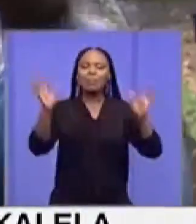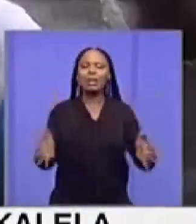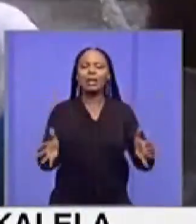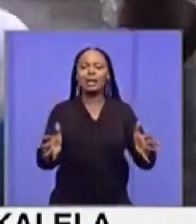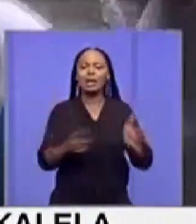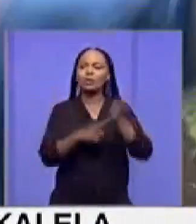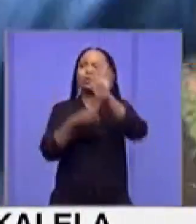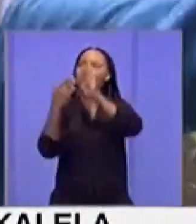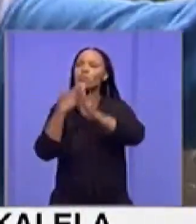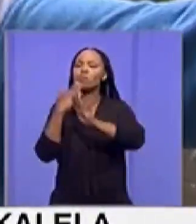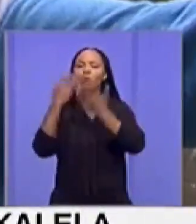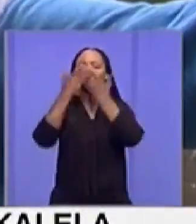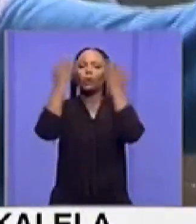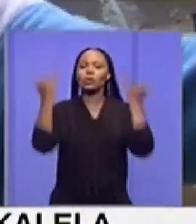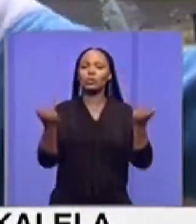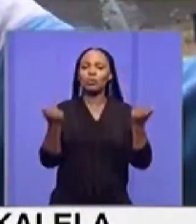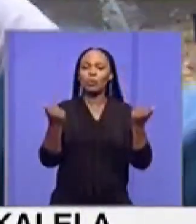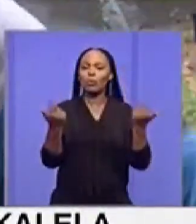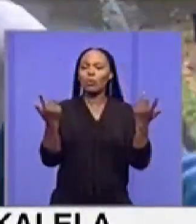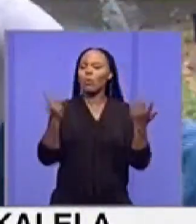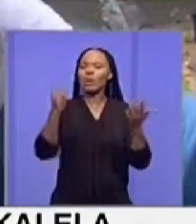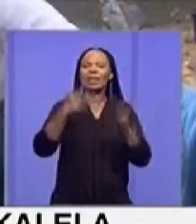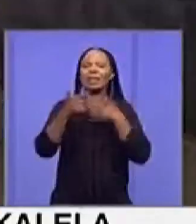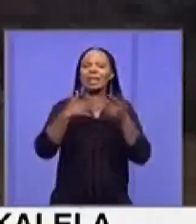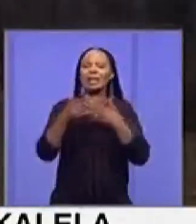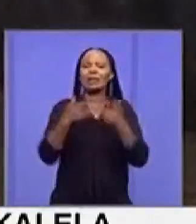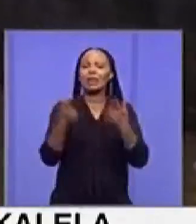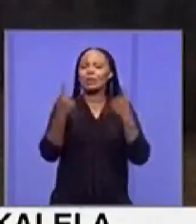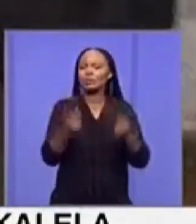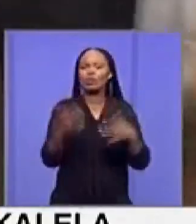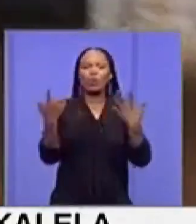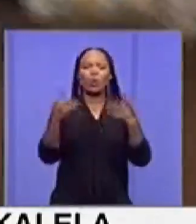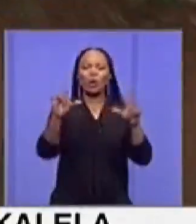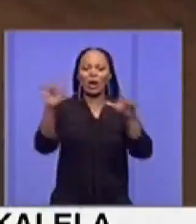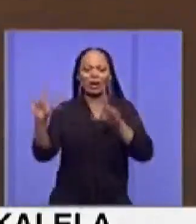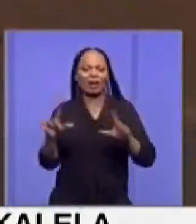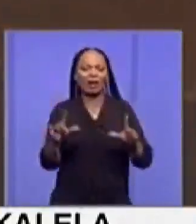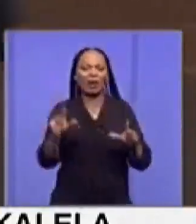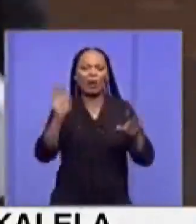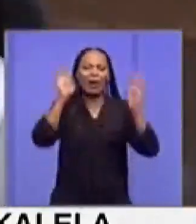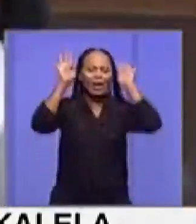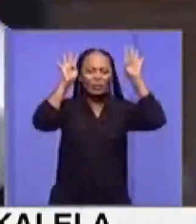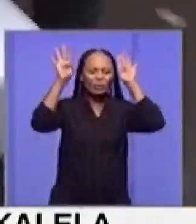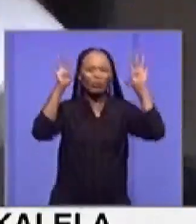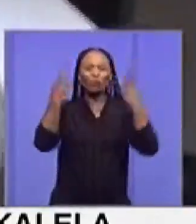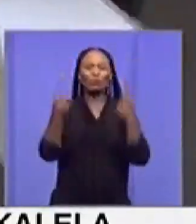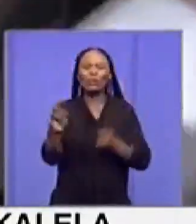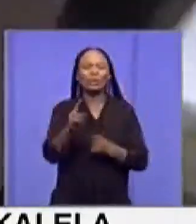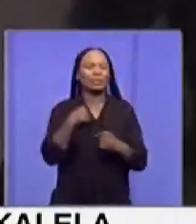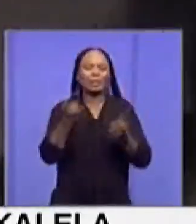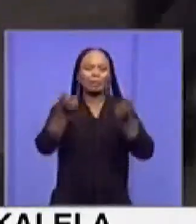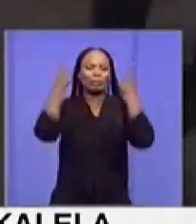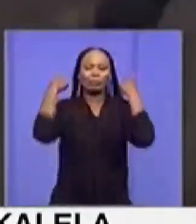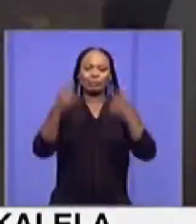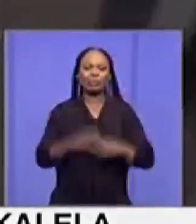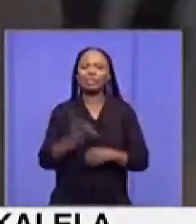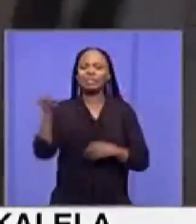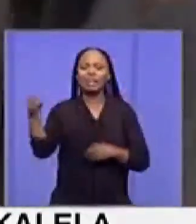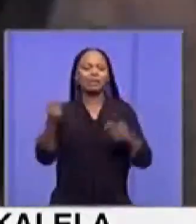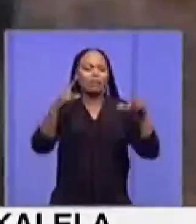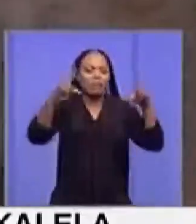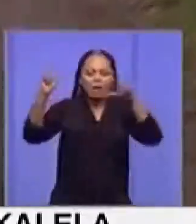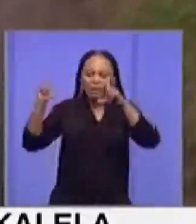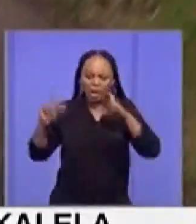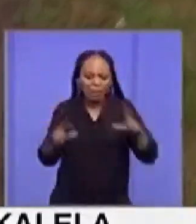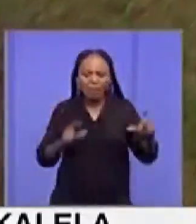show. I don't know what they want to show on the whatever they want to make cartoons, whatever. Because it doesn't make sense. They come and take photos on